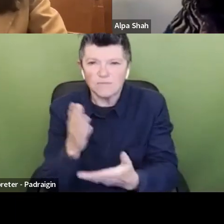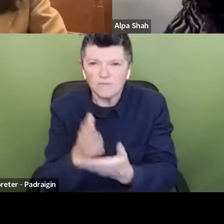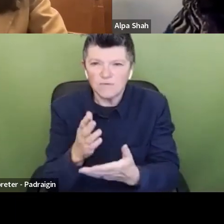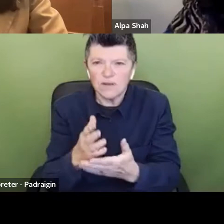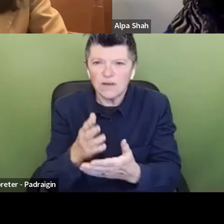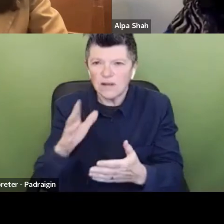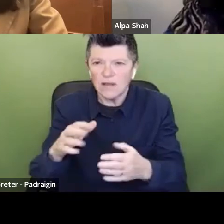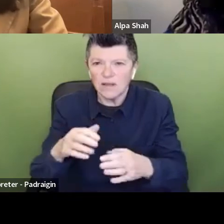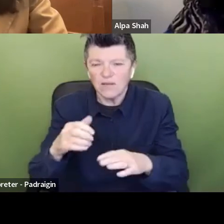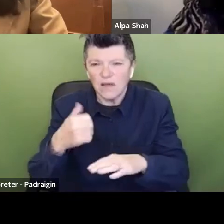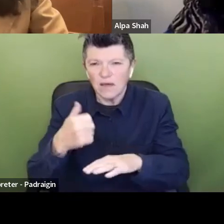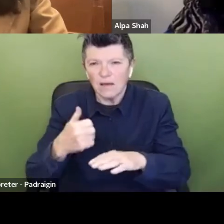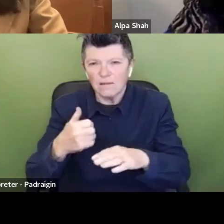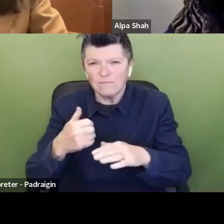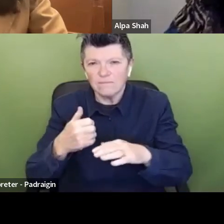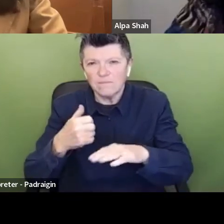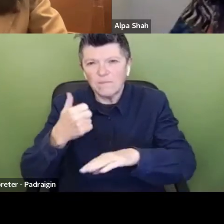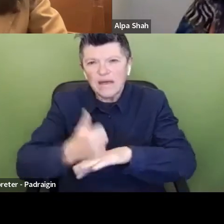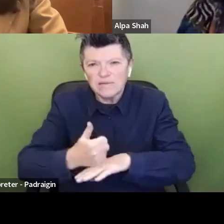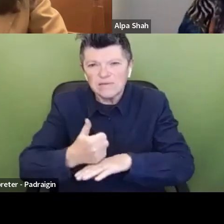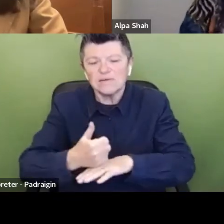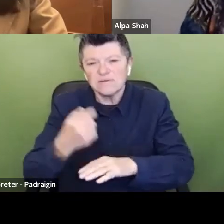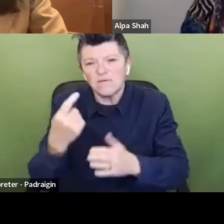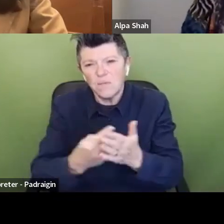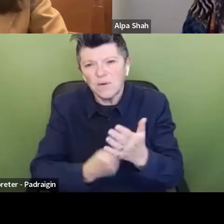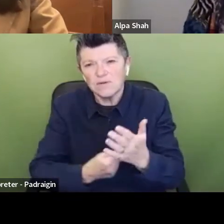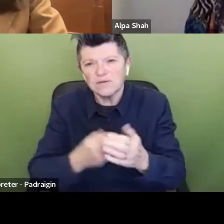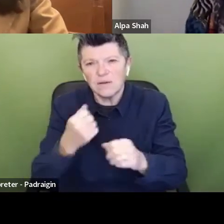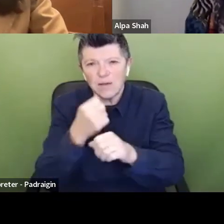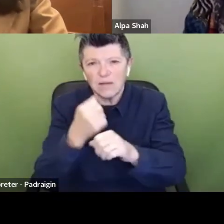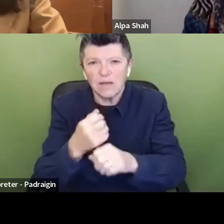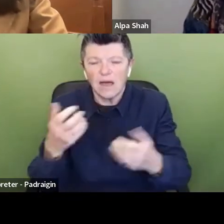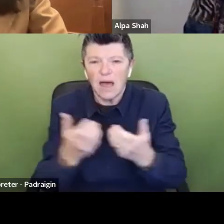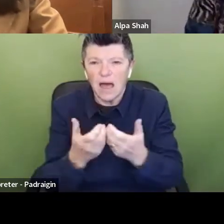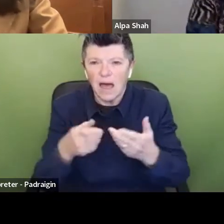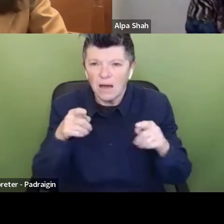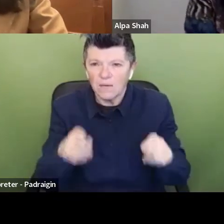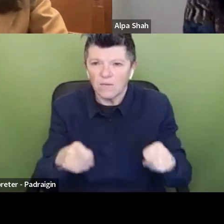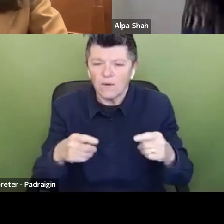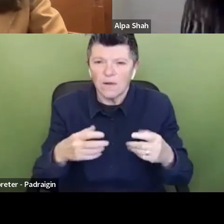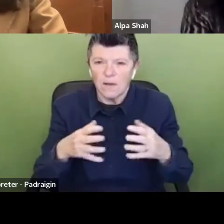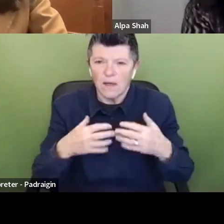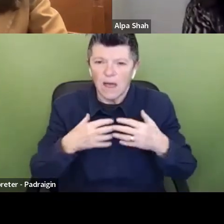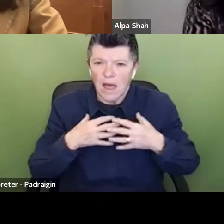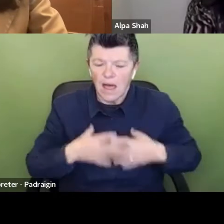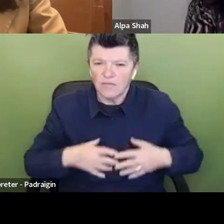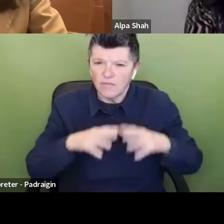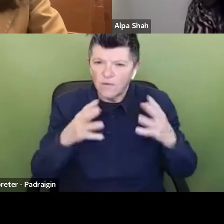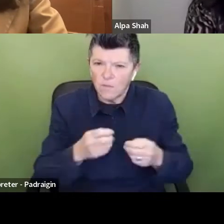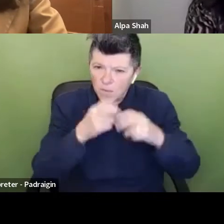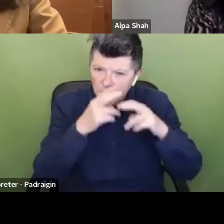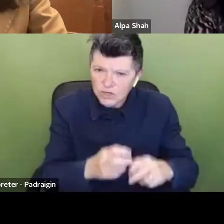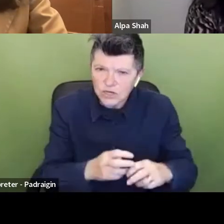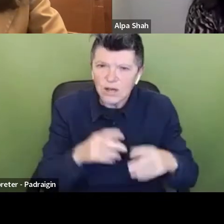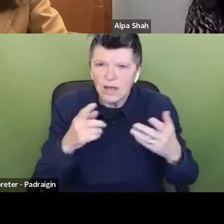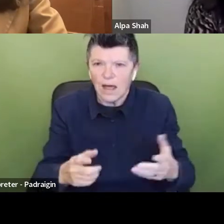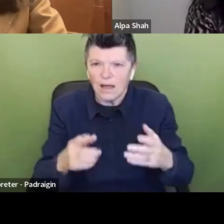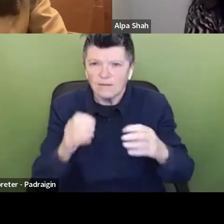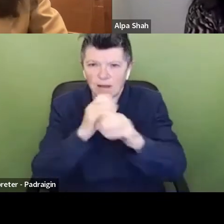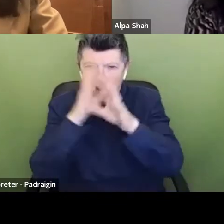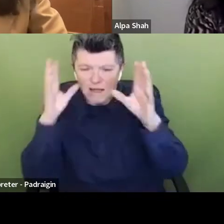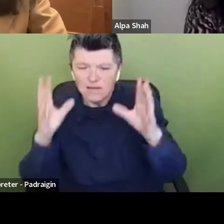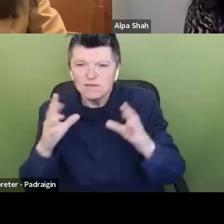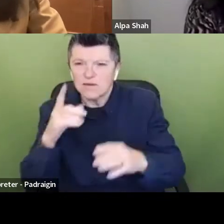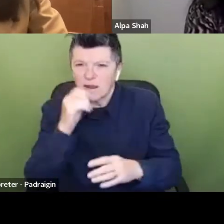making, which is where I think anthropology and the anthro lens and the anthro-vision can play a key role in, kind